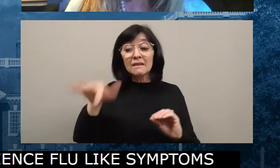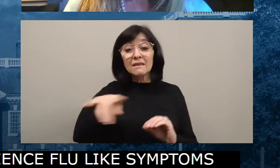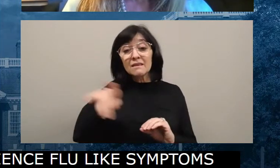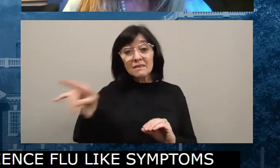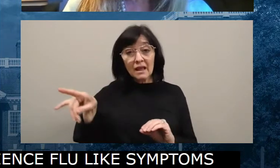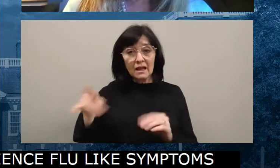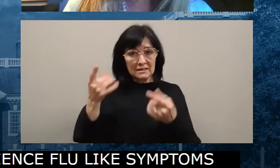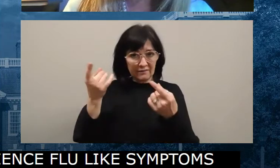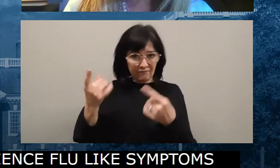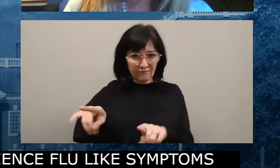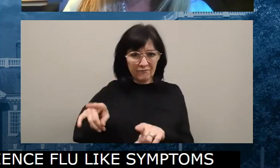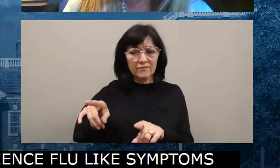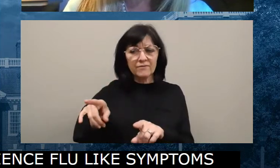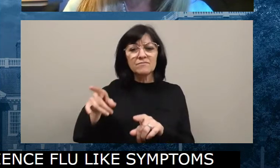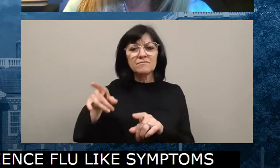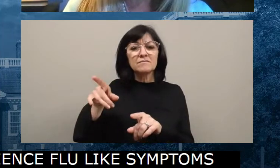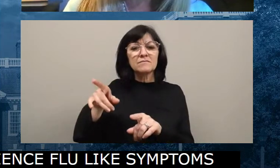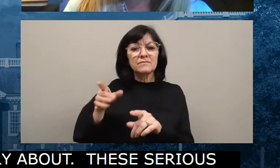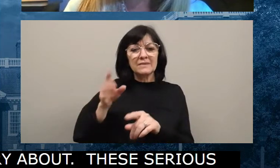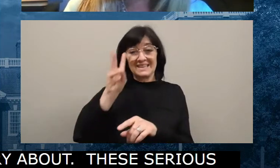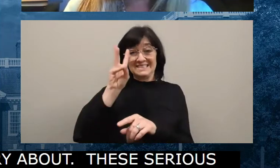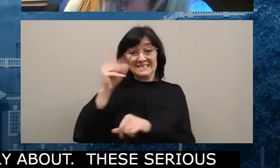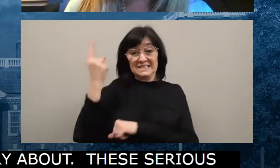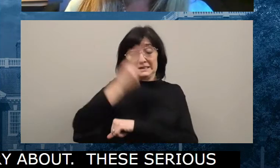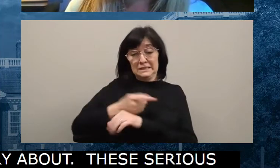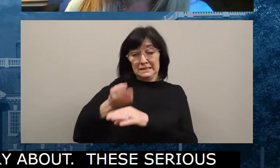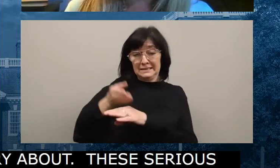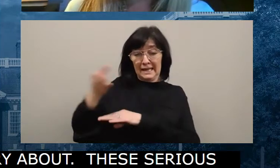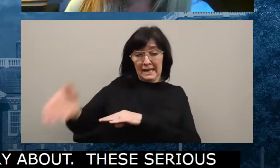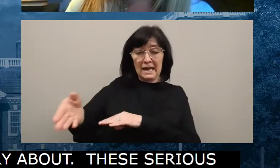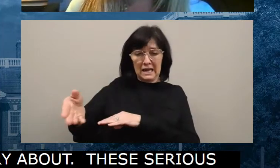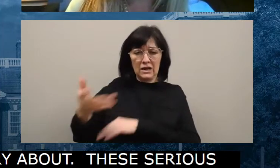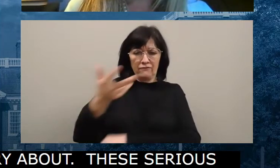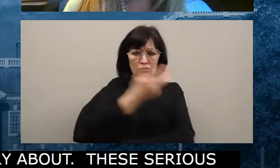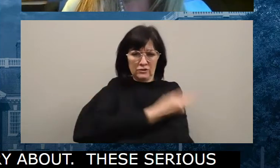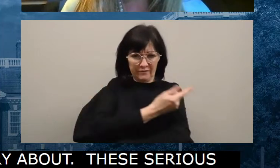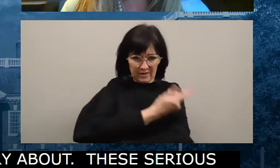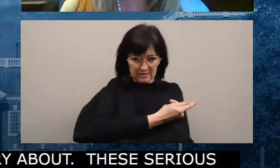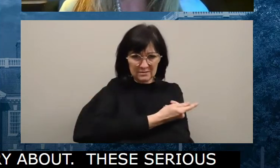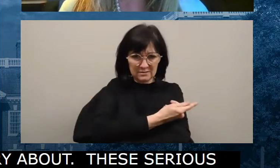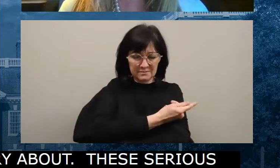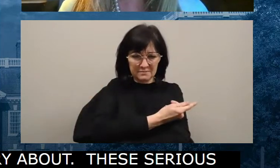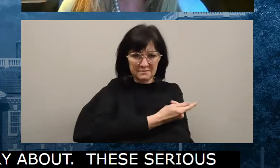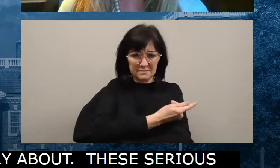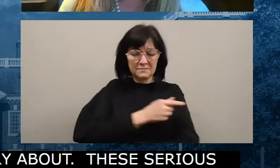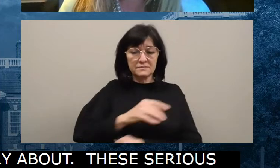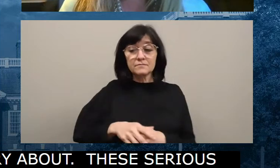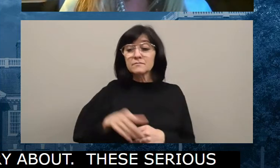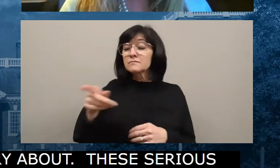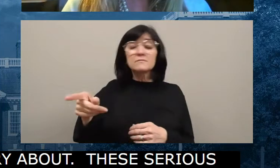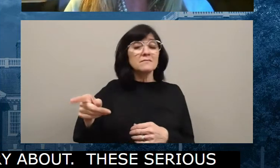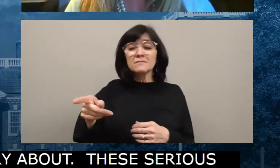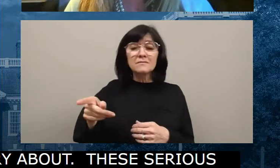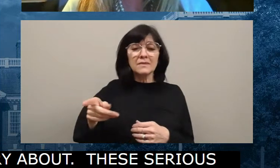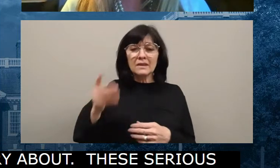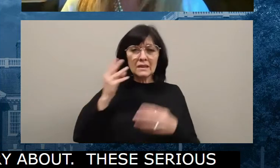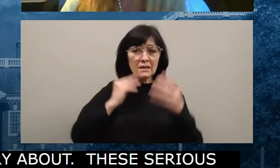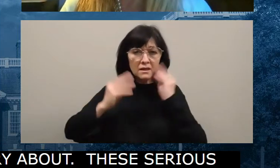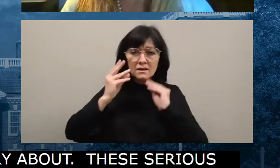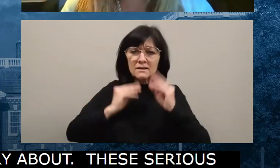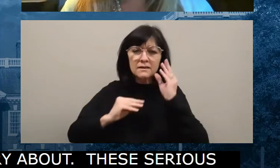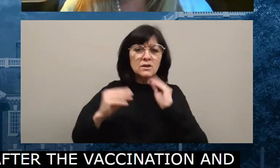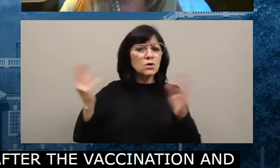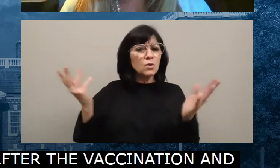vaccination. And what is experienced with these more severe blood clots is